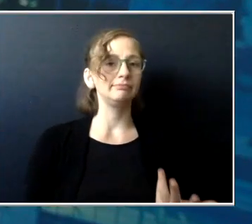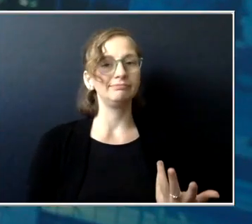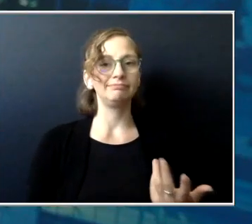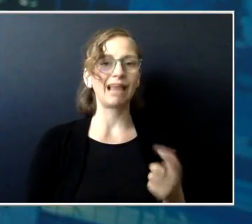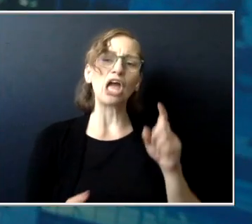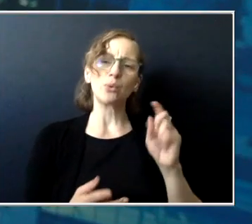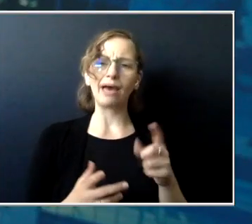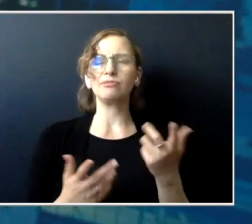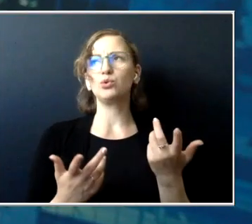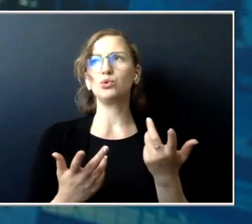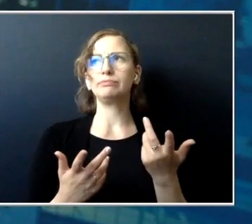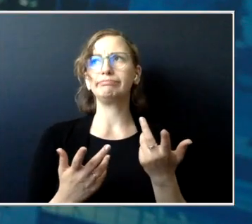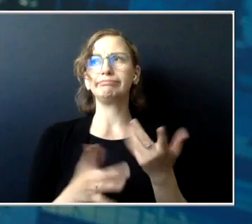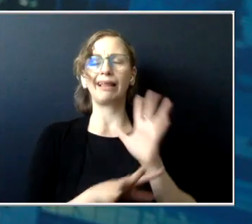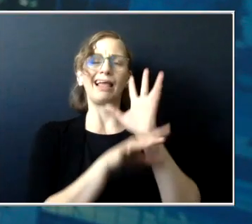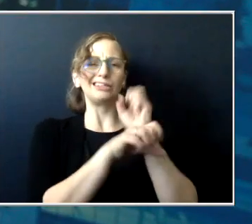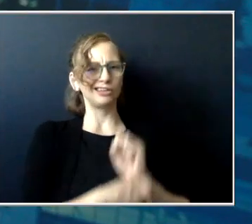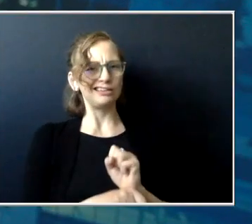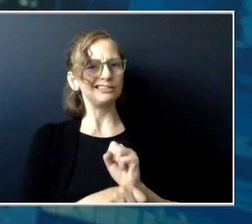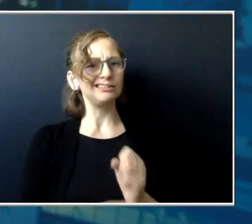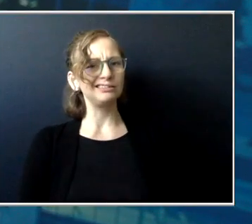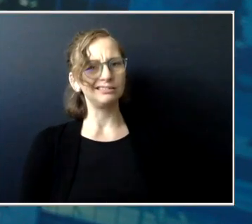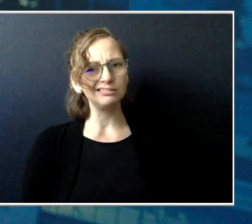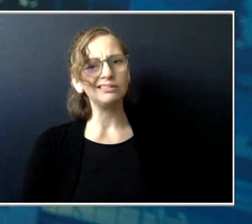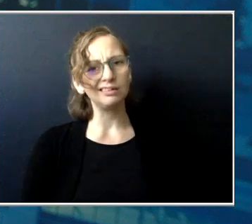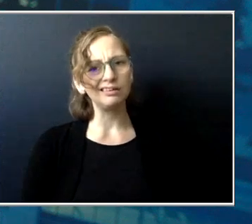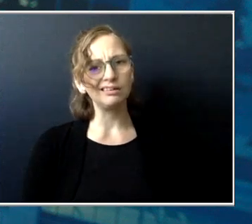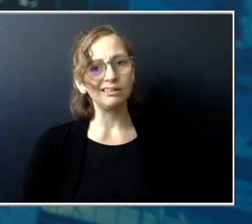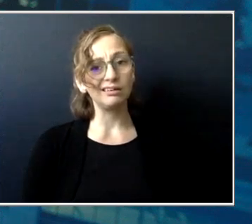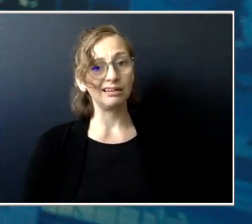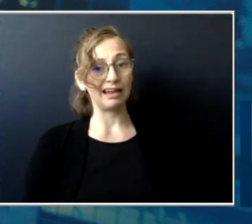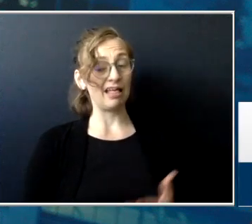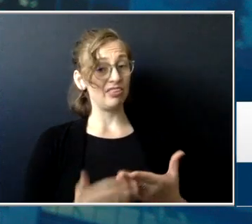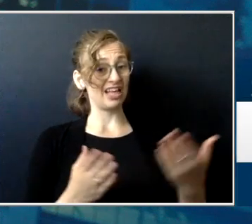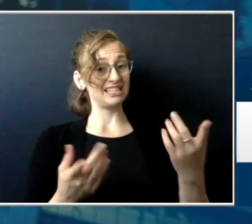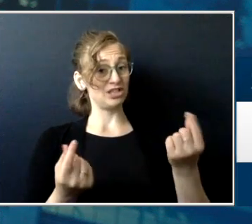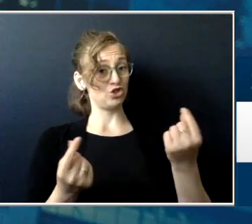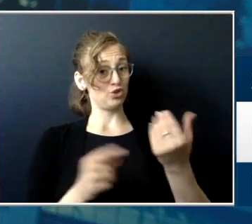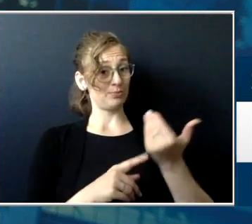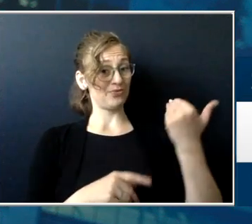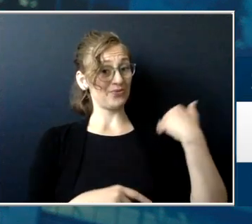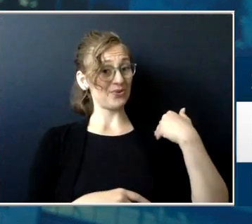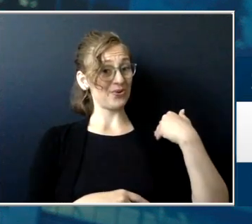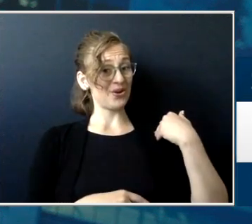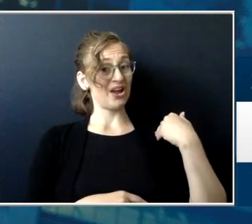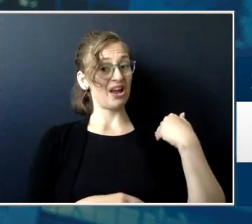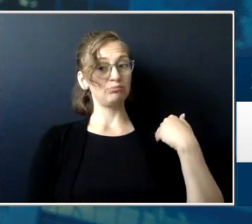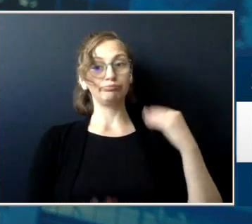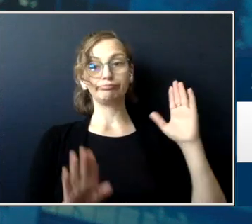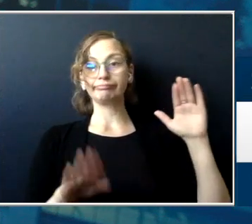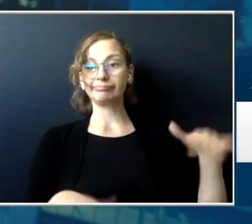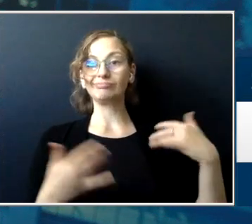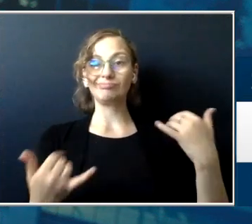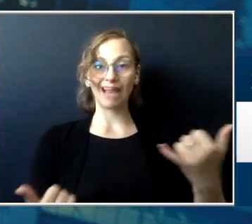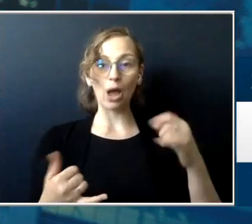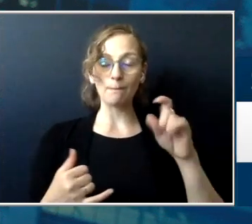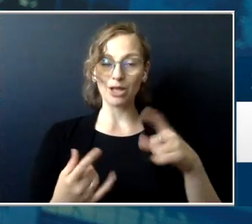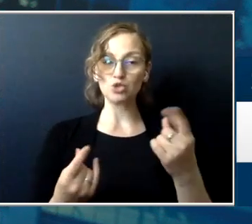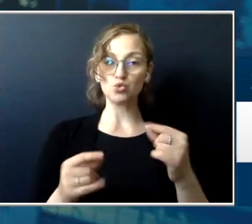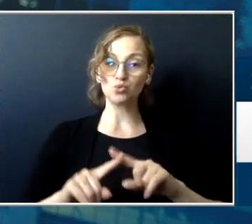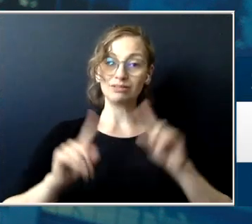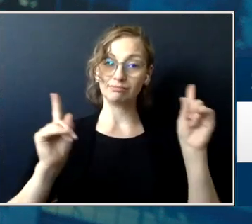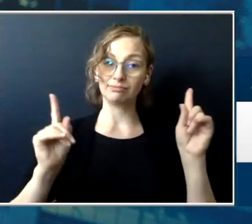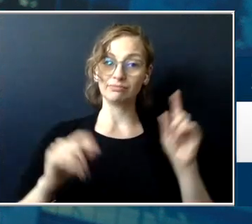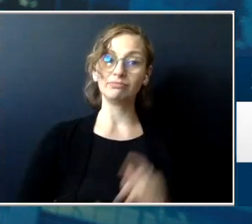like things that you normally do. Now you have to do something a little different. So sometimes